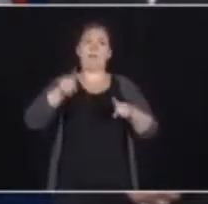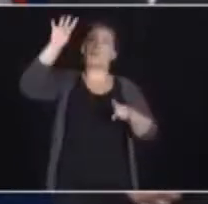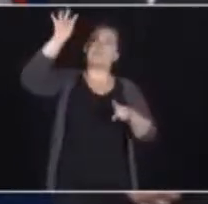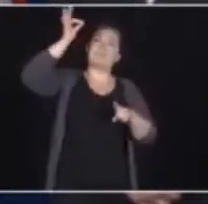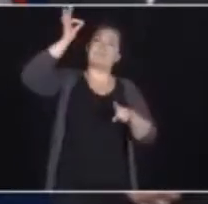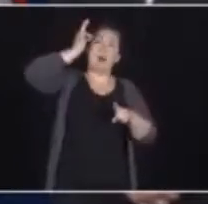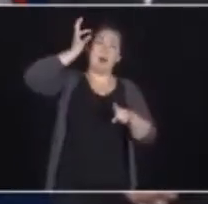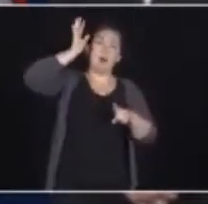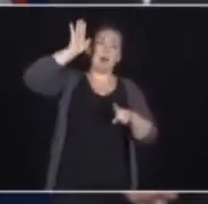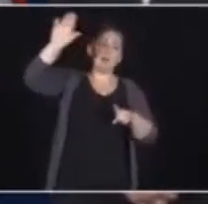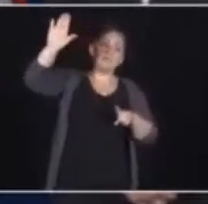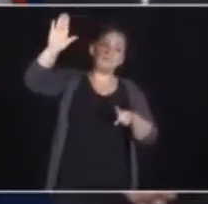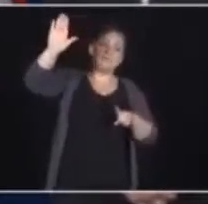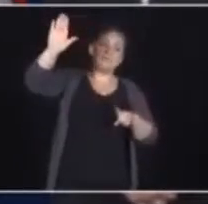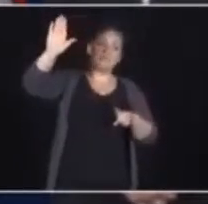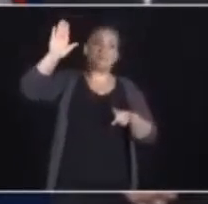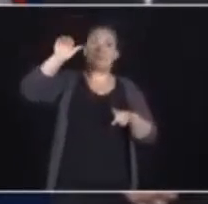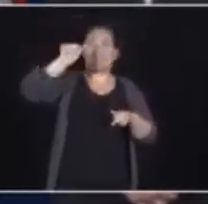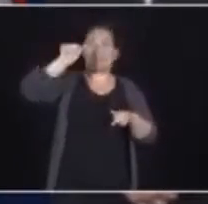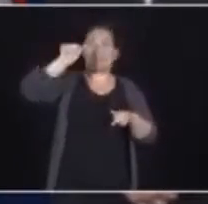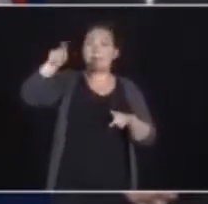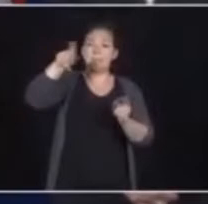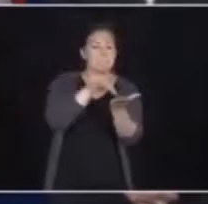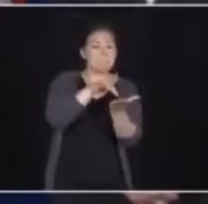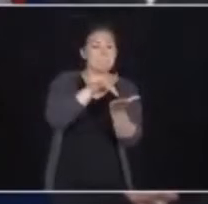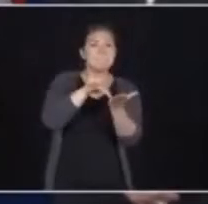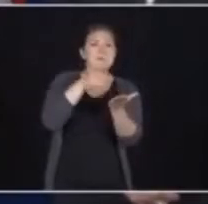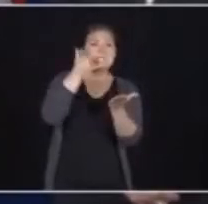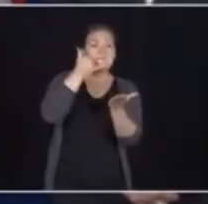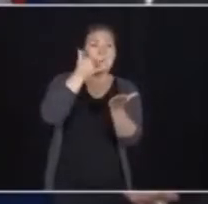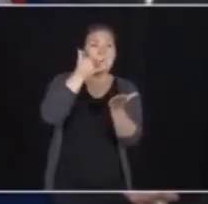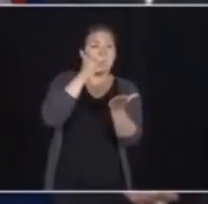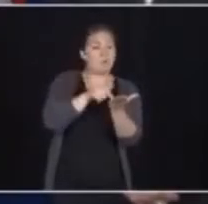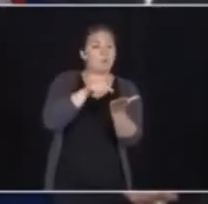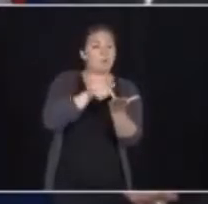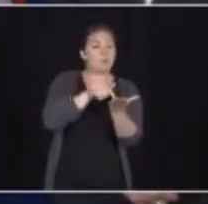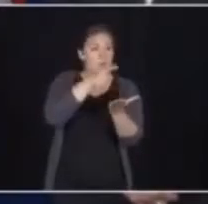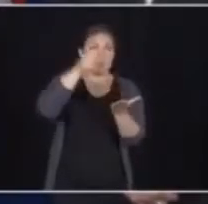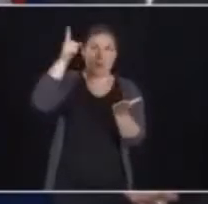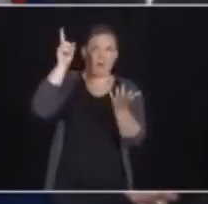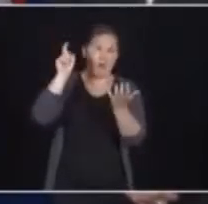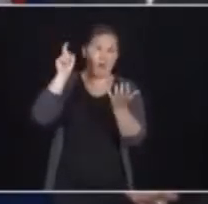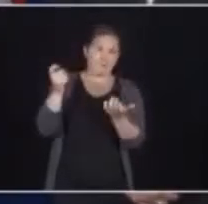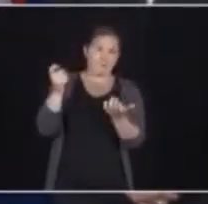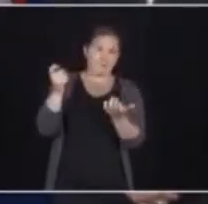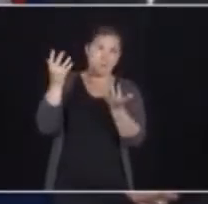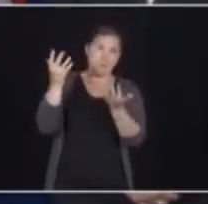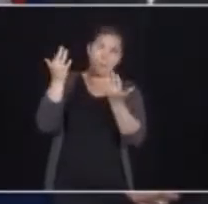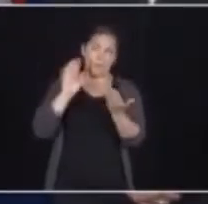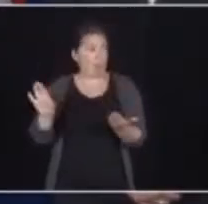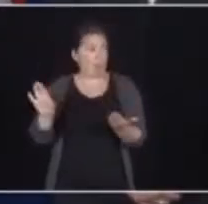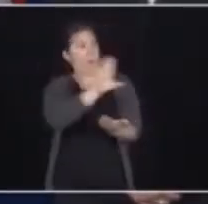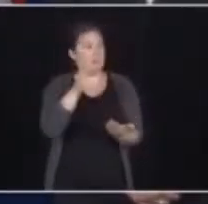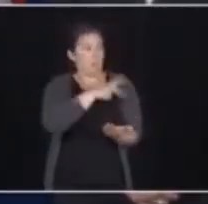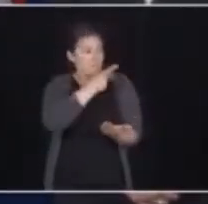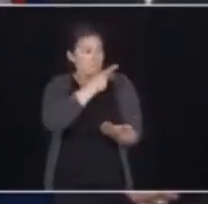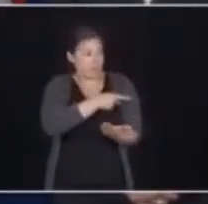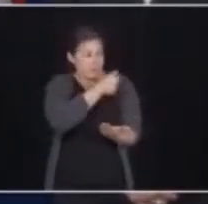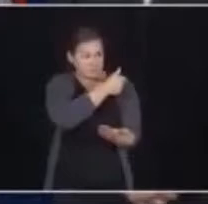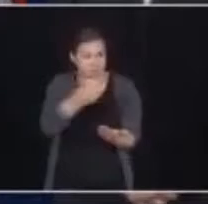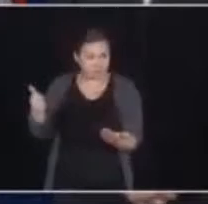delayed earlier this month, you said it was a question of getting all provinces on board, but now we know that Quebec is